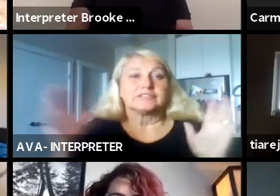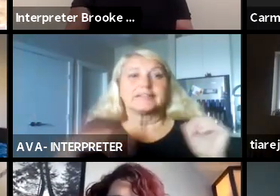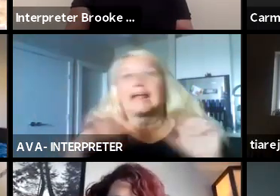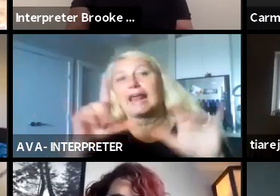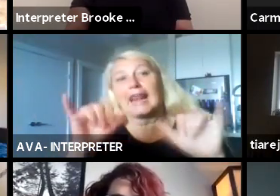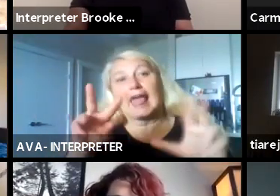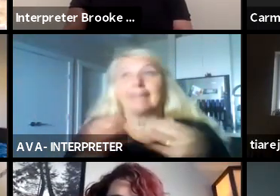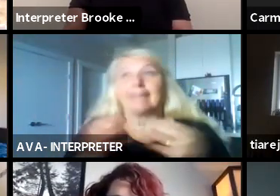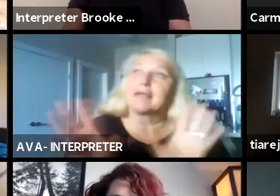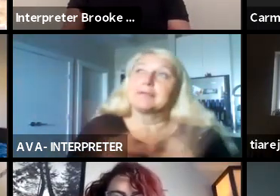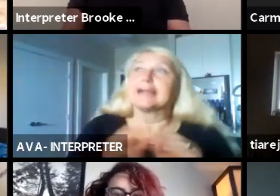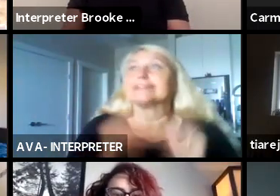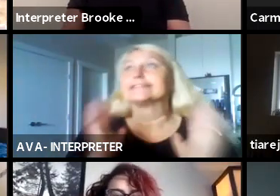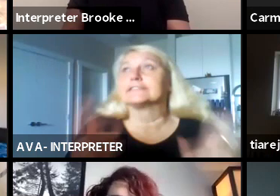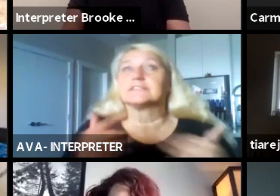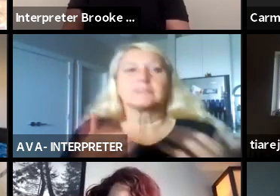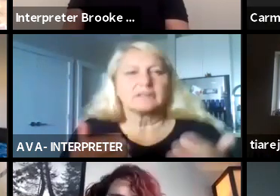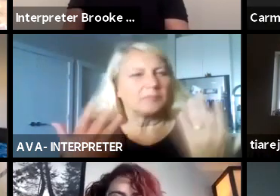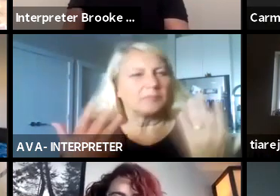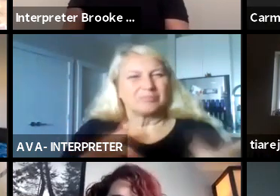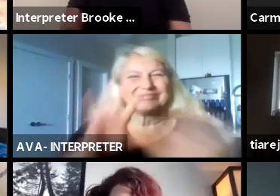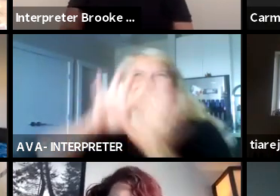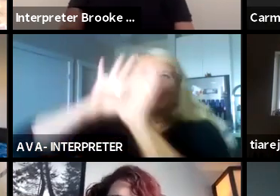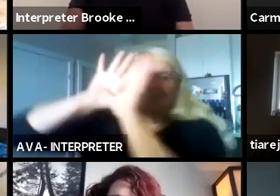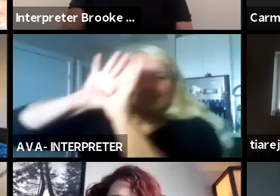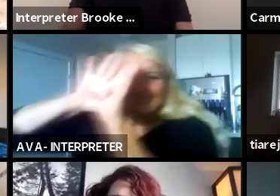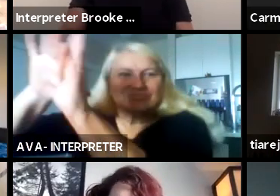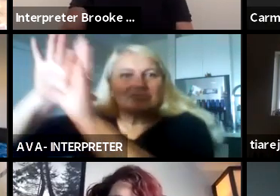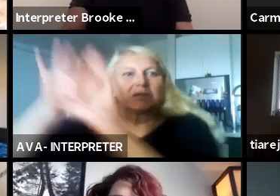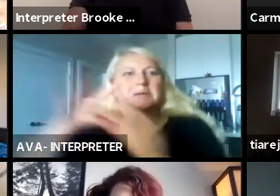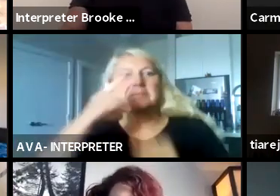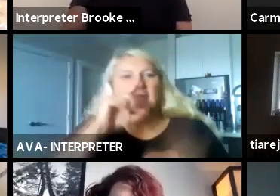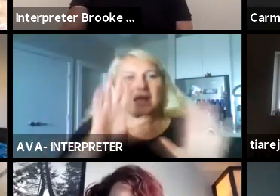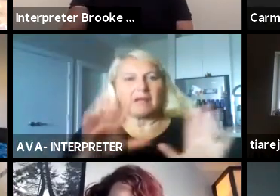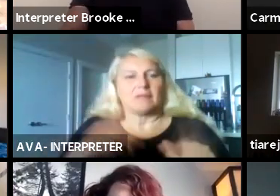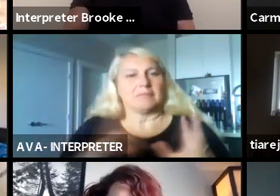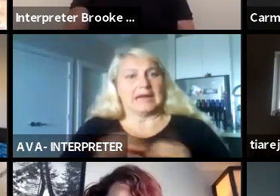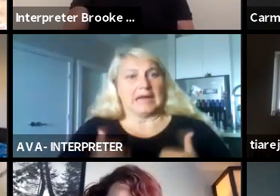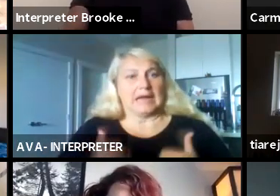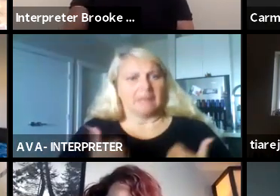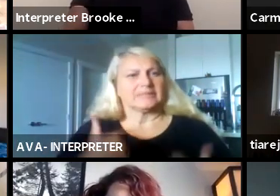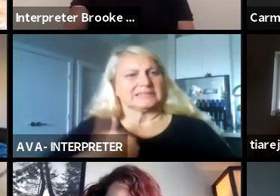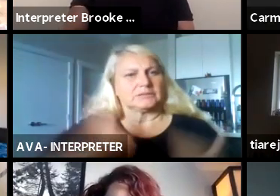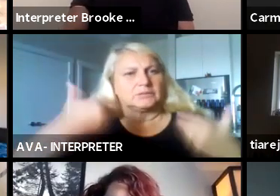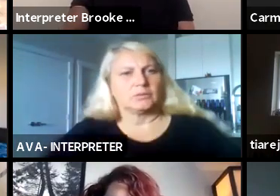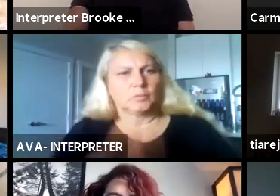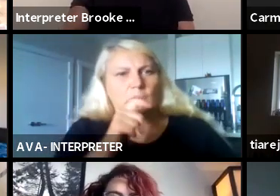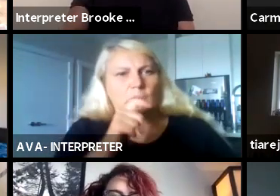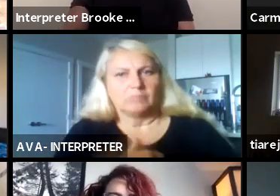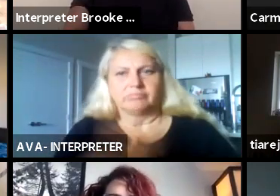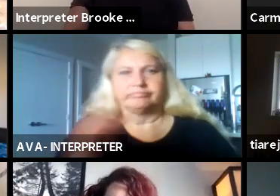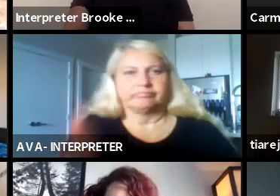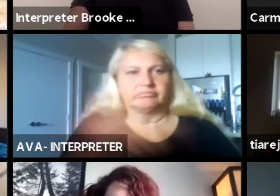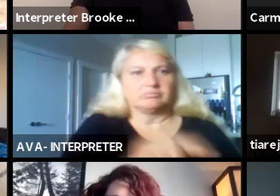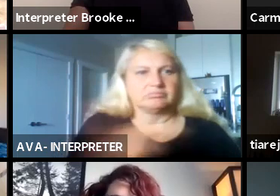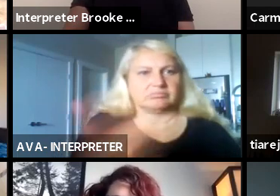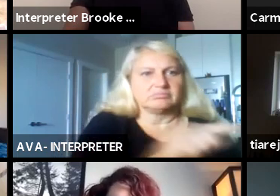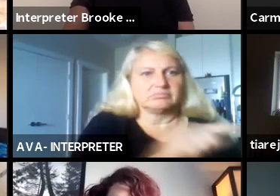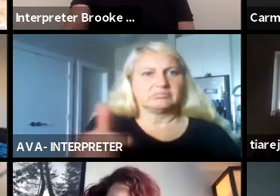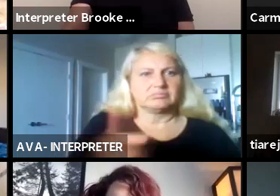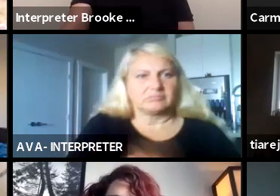do I do if this happens? And then you force the entire room to have a conversation about what if this harassment happens, this is what can take